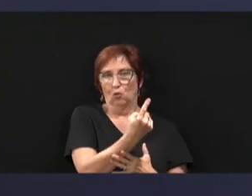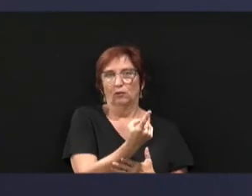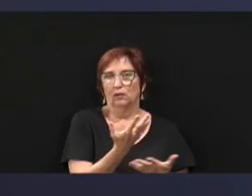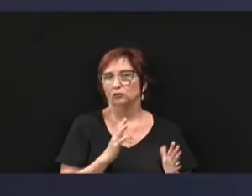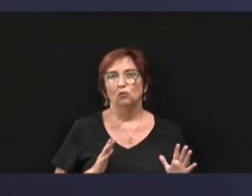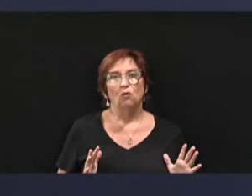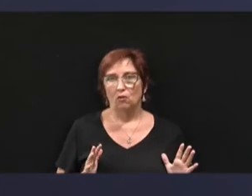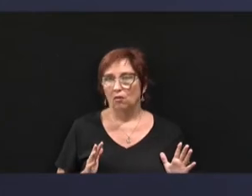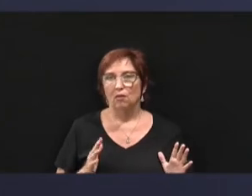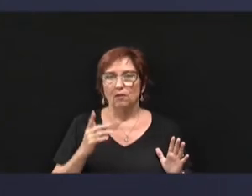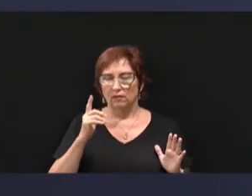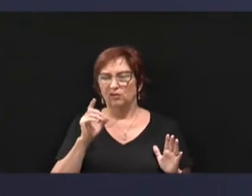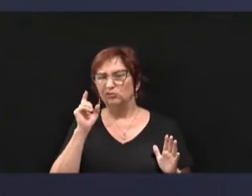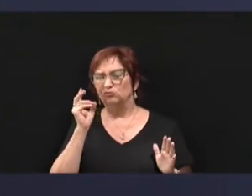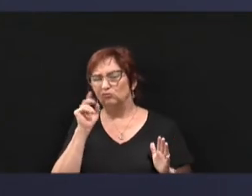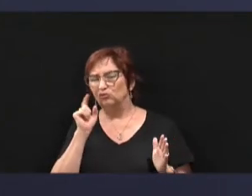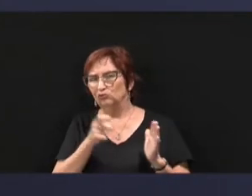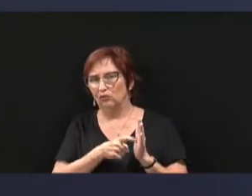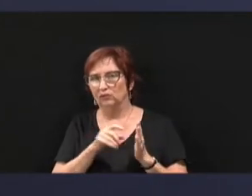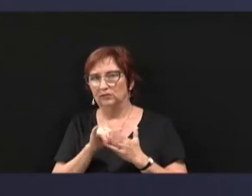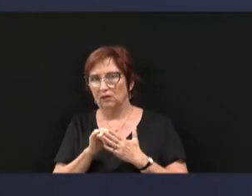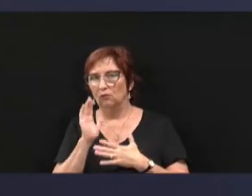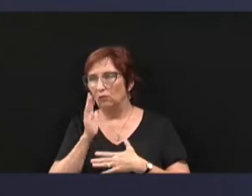have issues with learning to read. So.